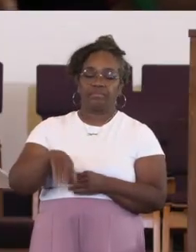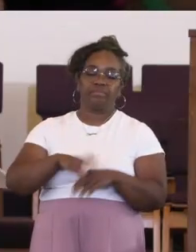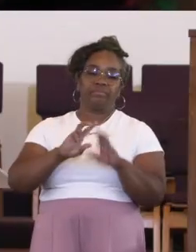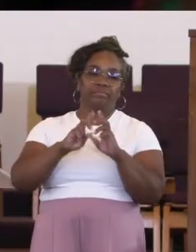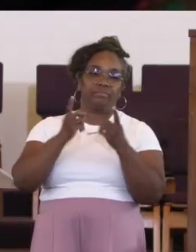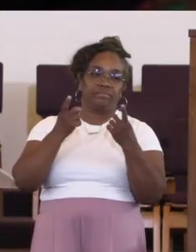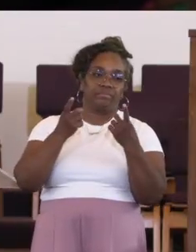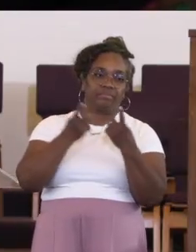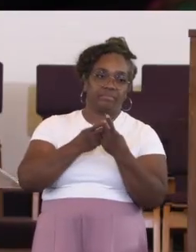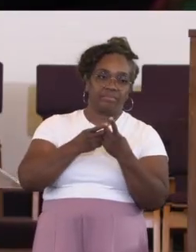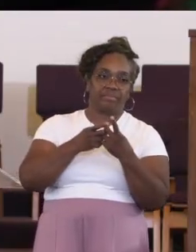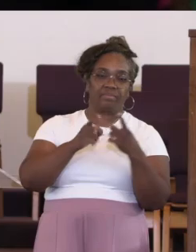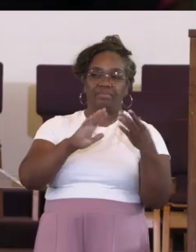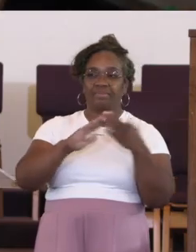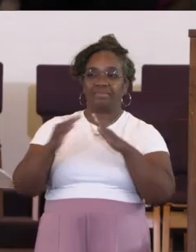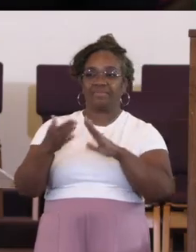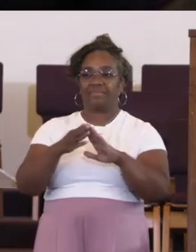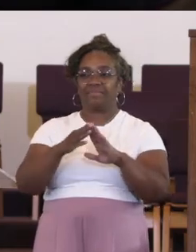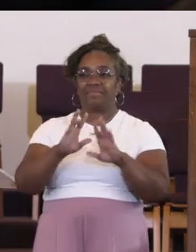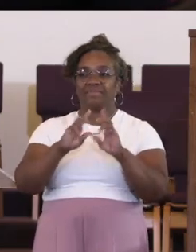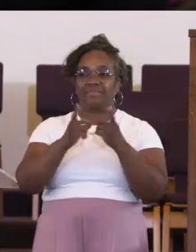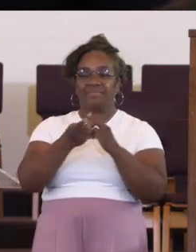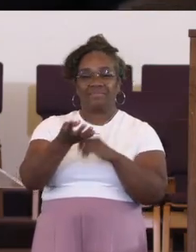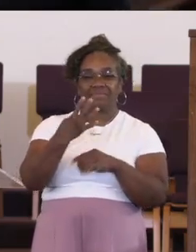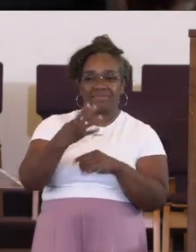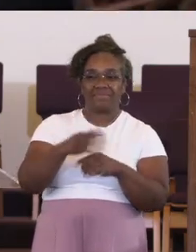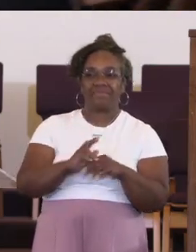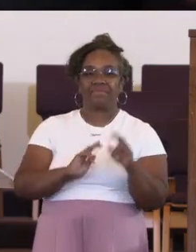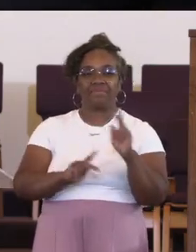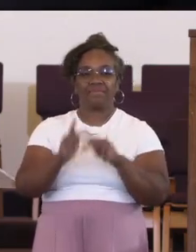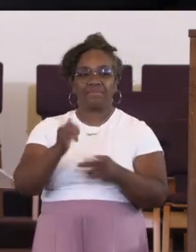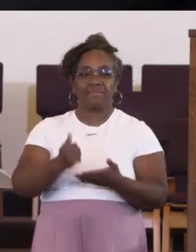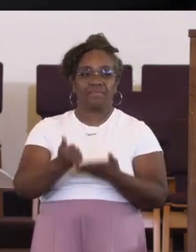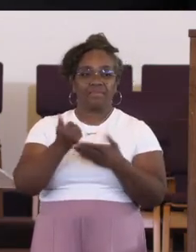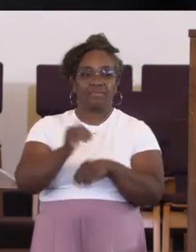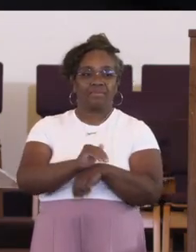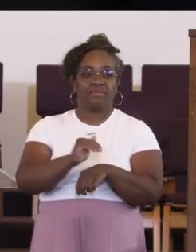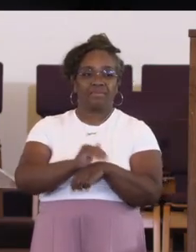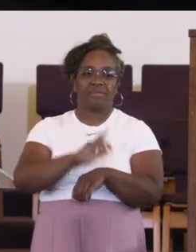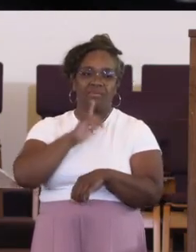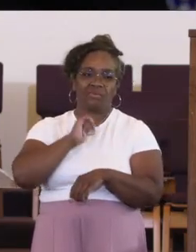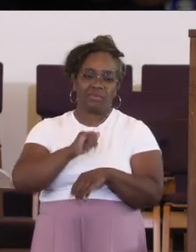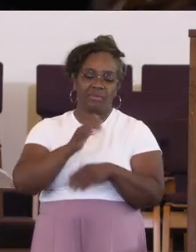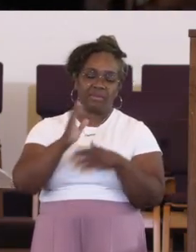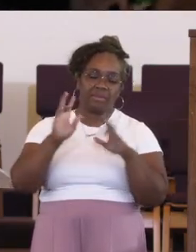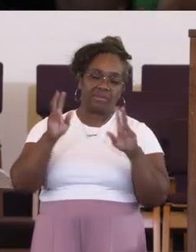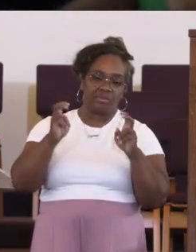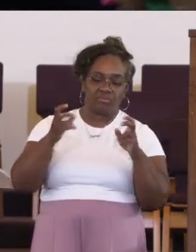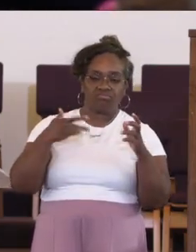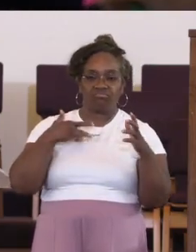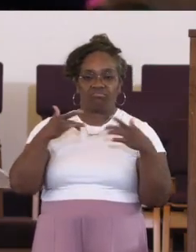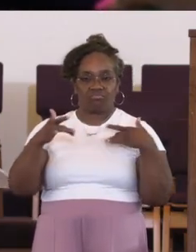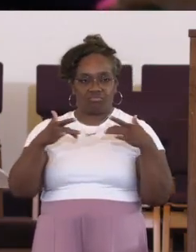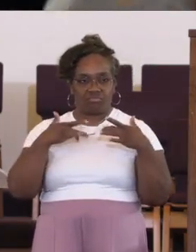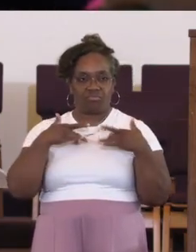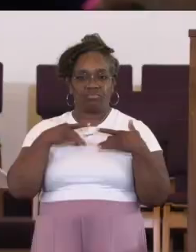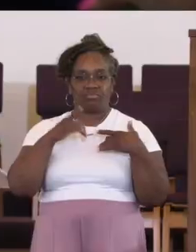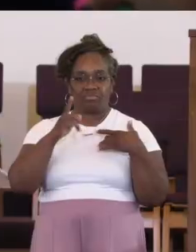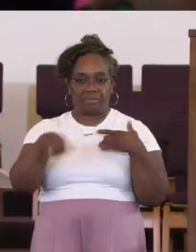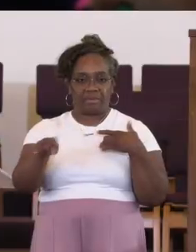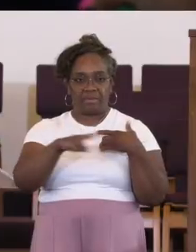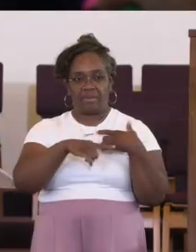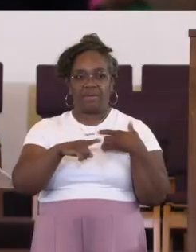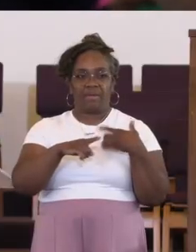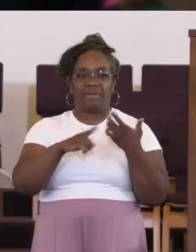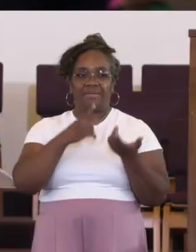Neighborhoods, District 4, and the folks that helped tonight. We really had some issues and some concerns, and they actually are